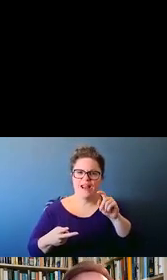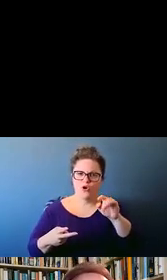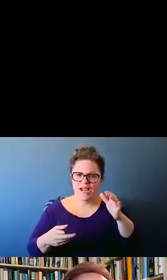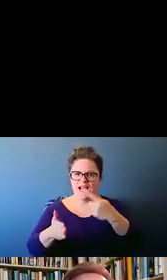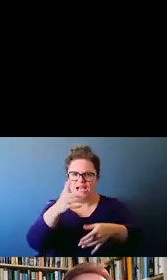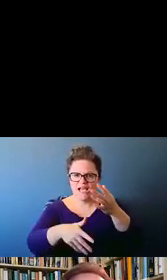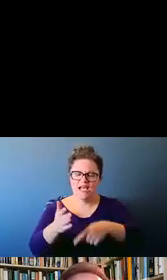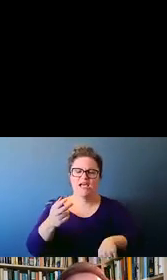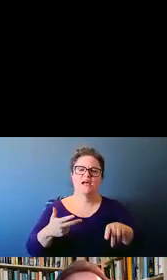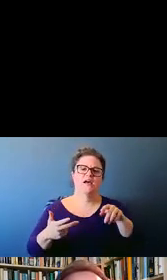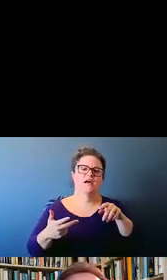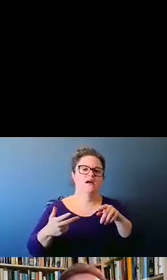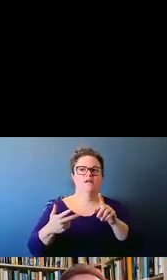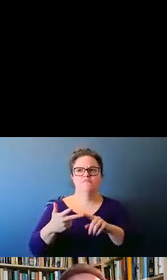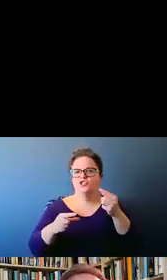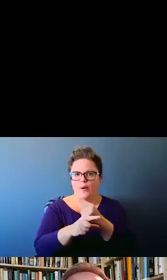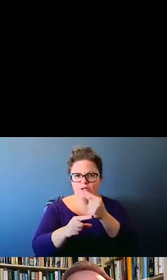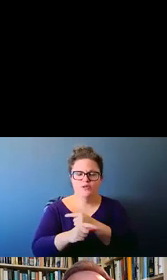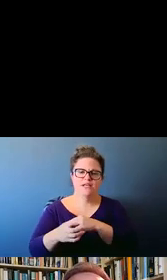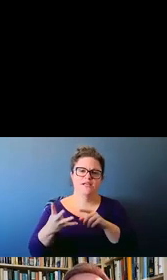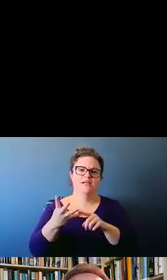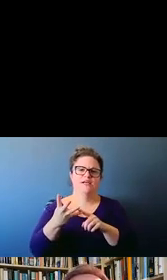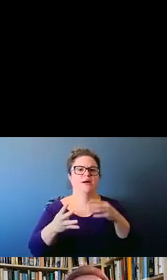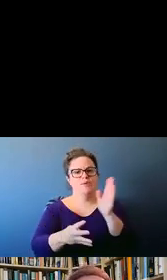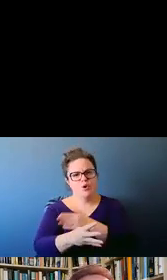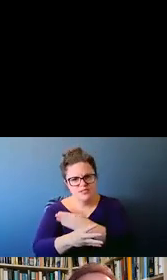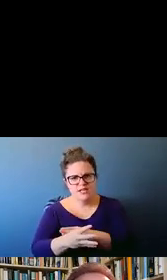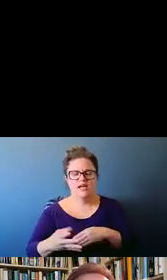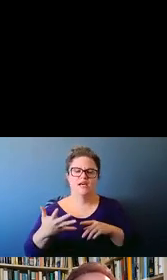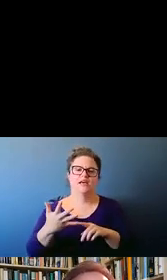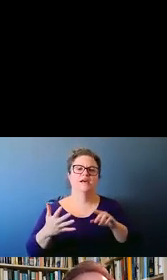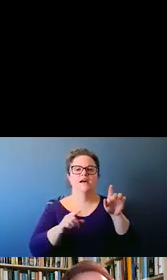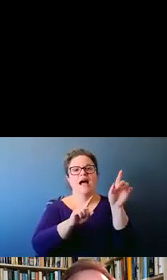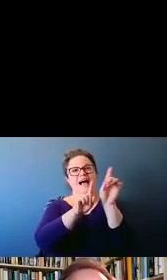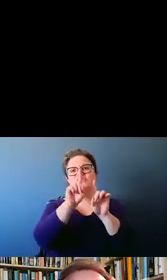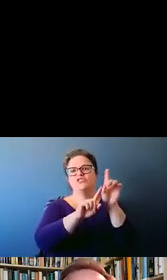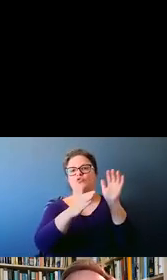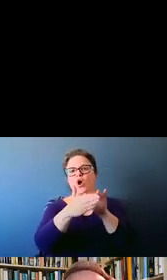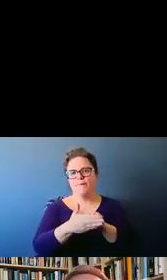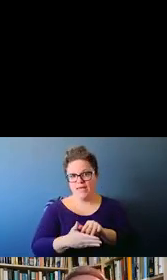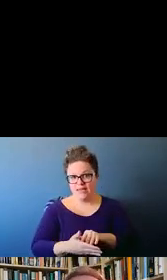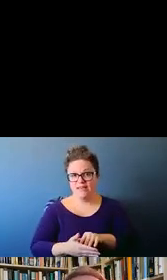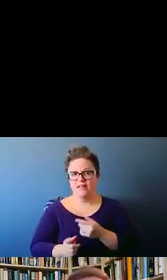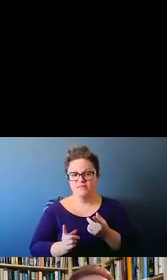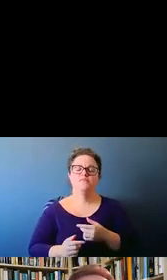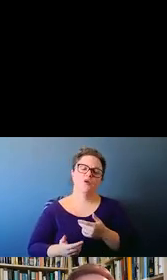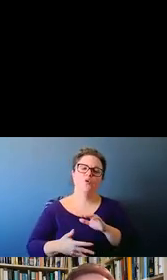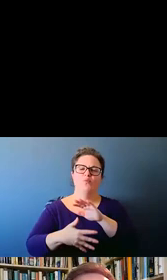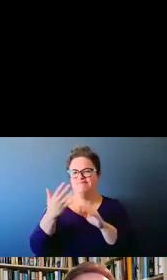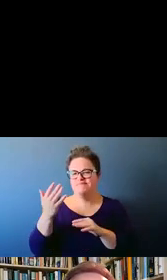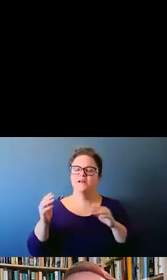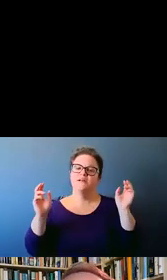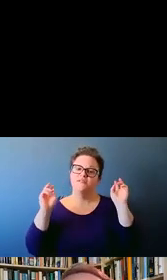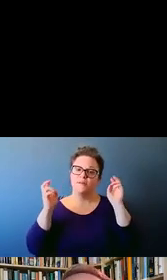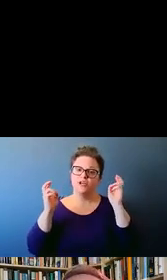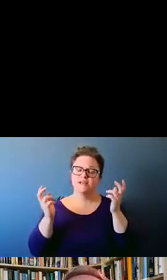arithmetic, music, astronomy. And these were the subjects that any educated, any well-rounded man, and elite